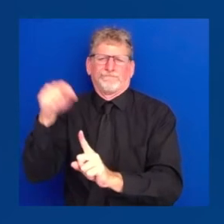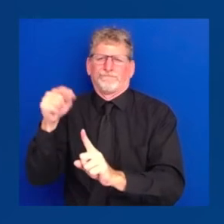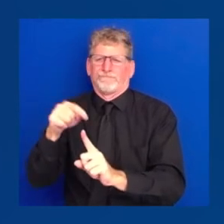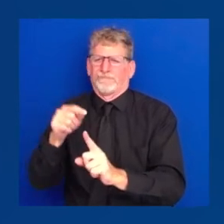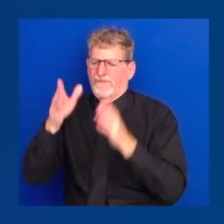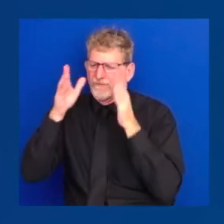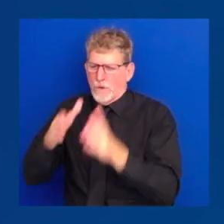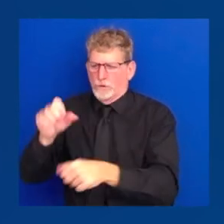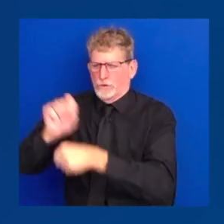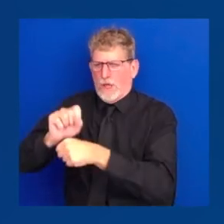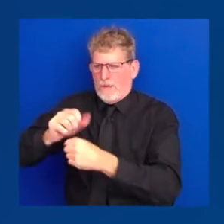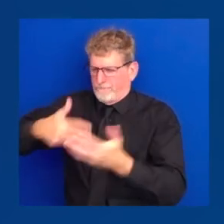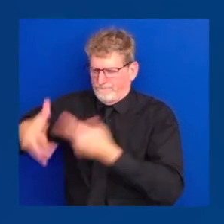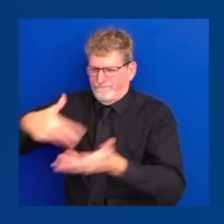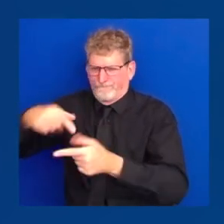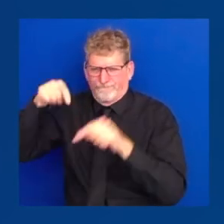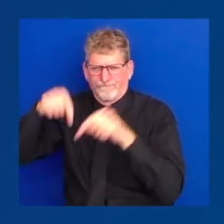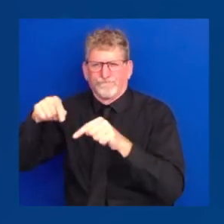Emma Court at Bloomberg.